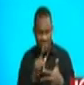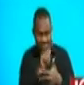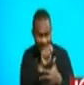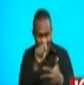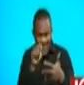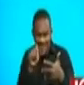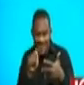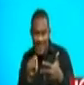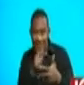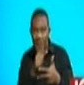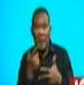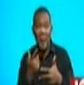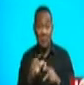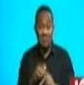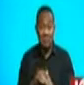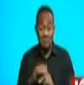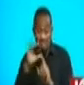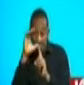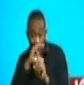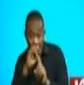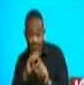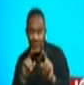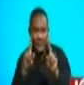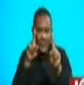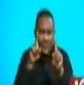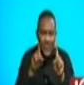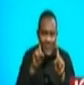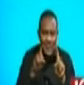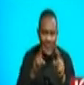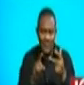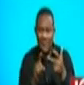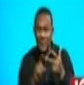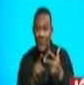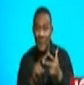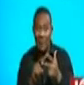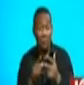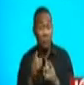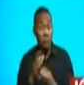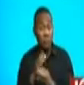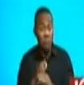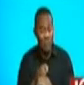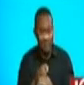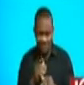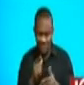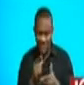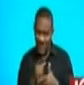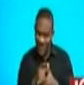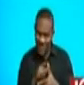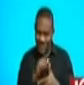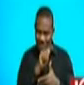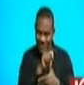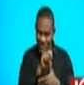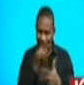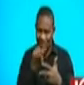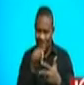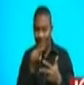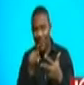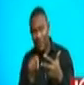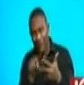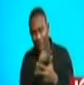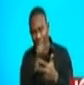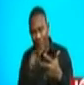are tracing, you are testing, and you are treating. So tracing, testing, and treatment are